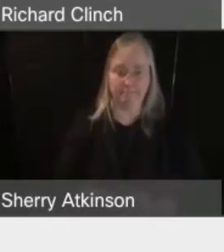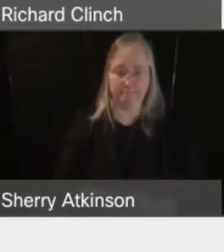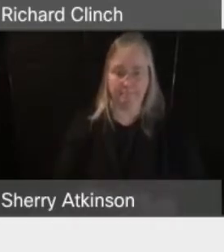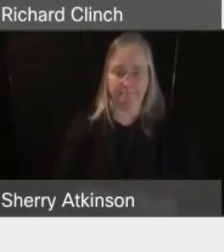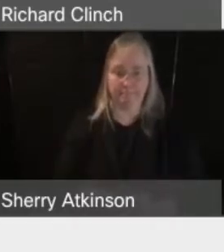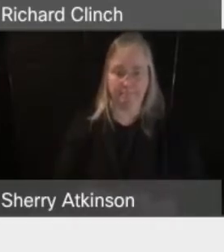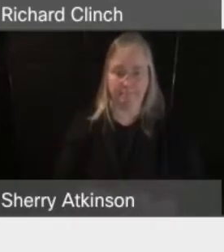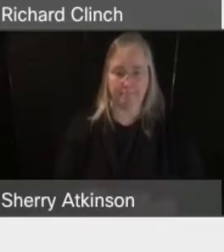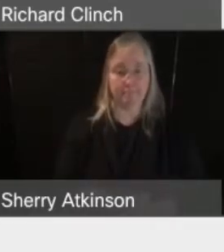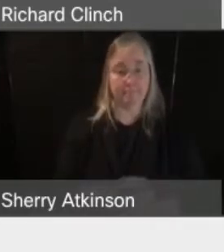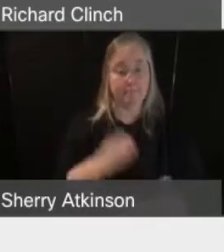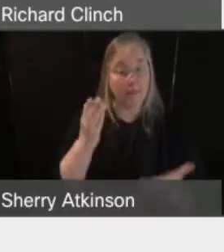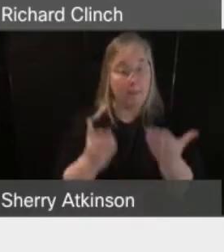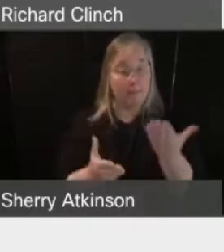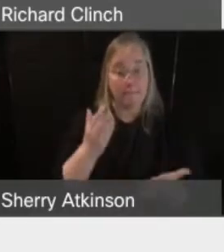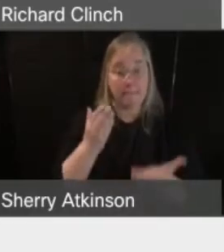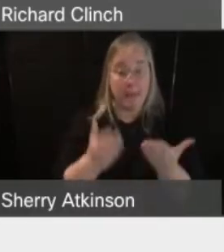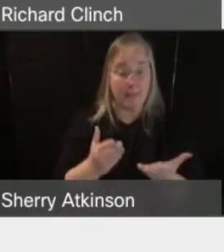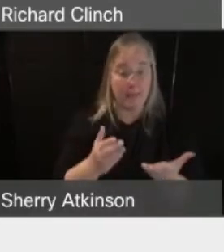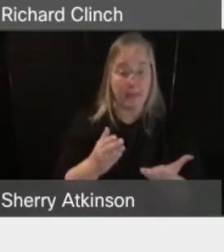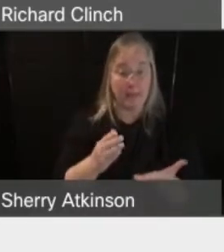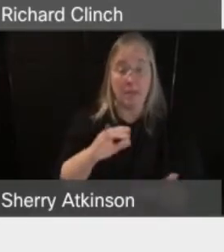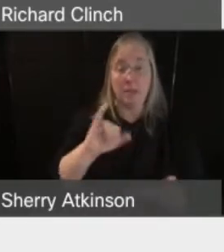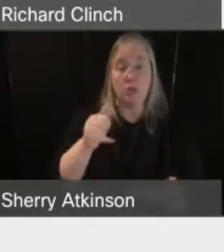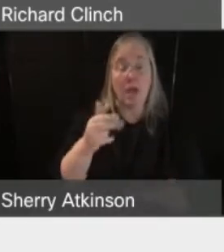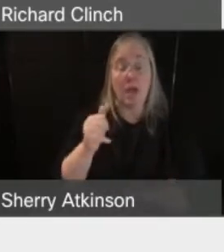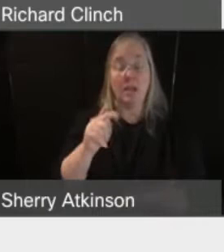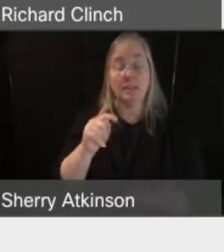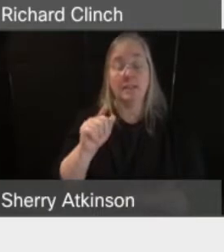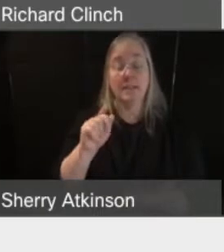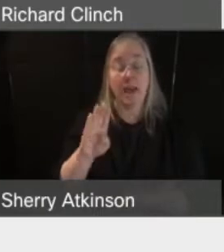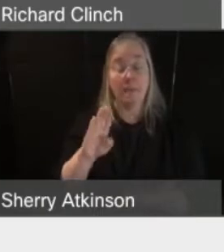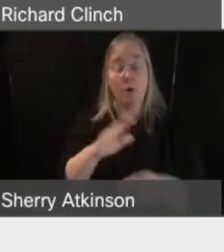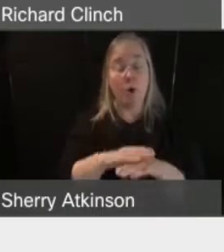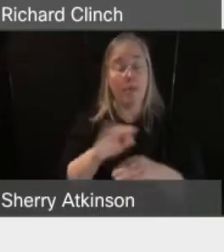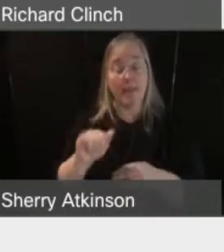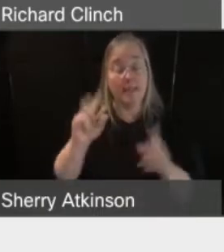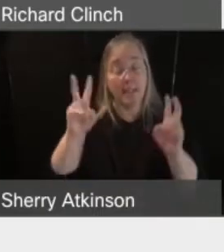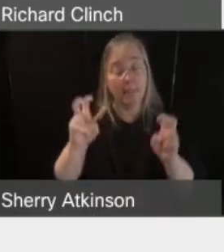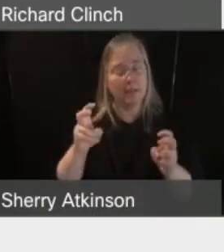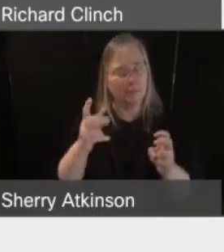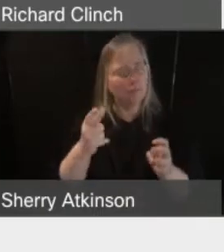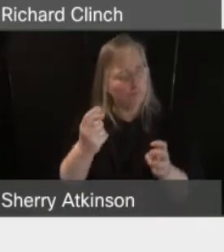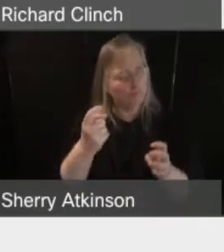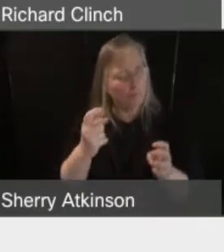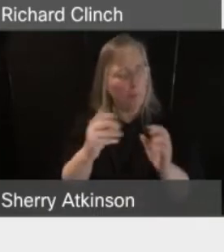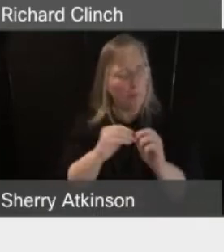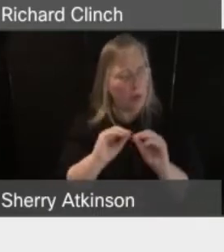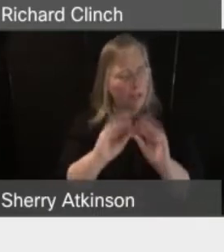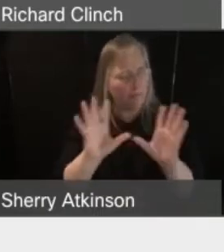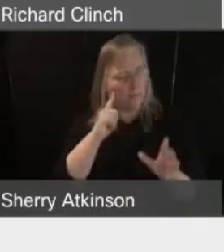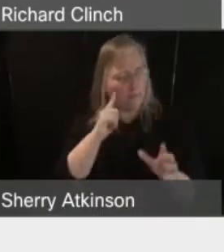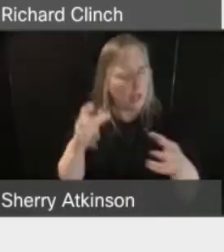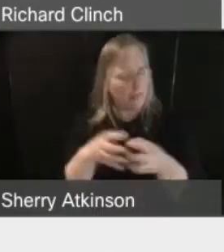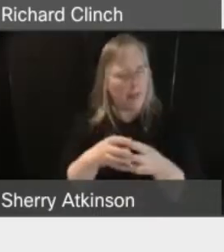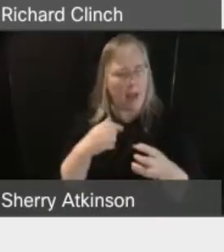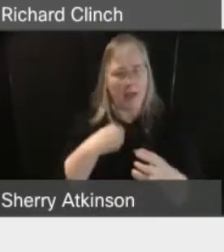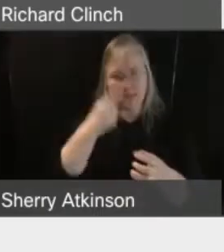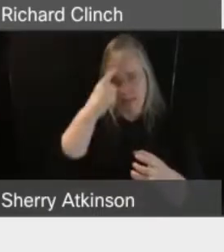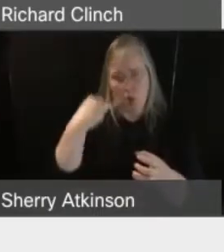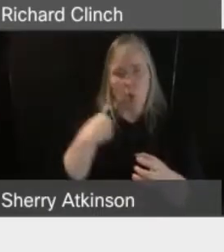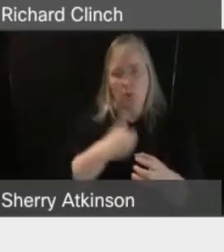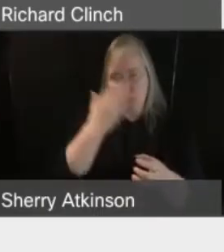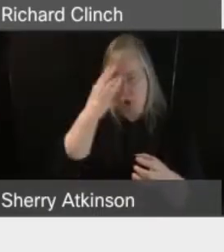So maybe Jhanzab, on that topic, just to provide a little bit clarification for the committee. I think we know very well, just